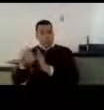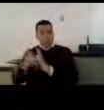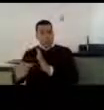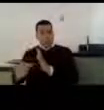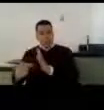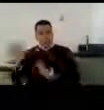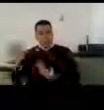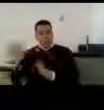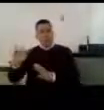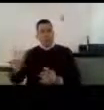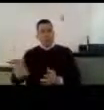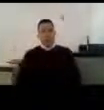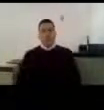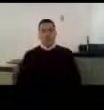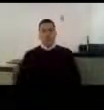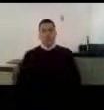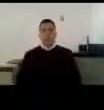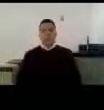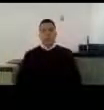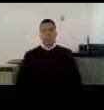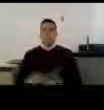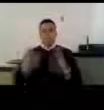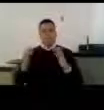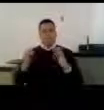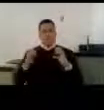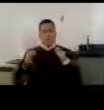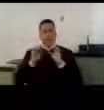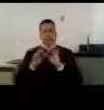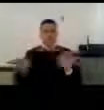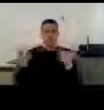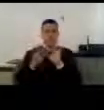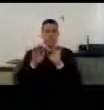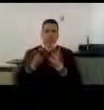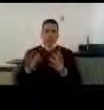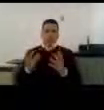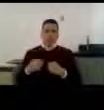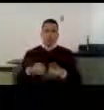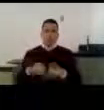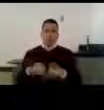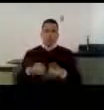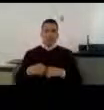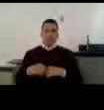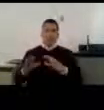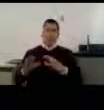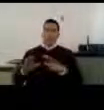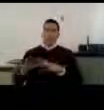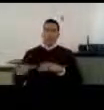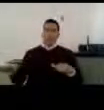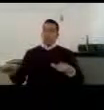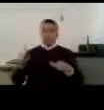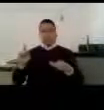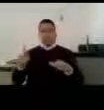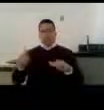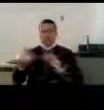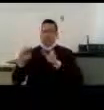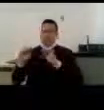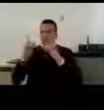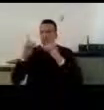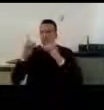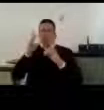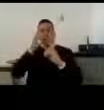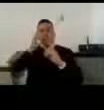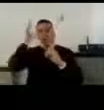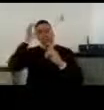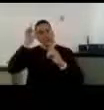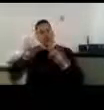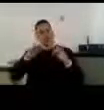disabilities. And we need to all be educated. All be educated. The children need to be educated, parents need to